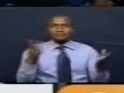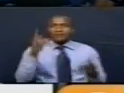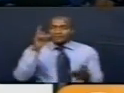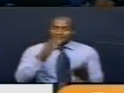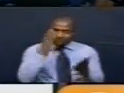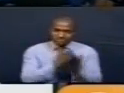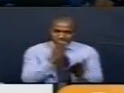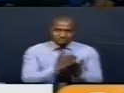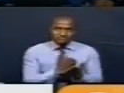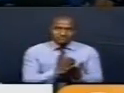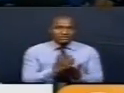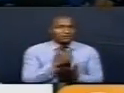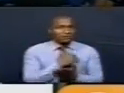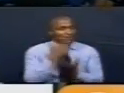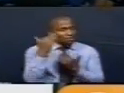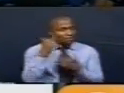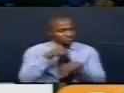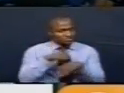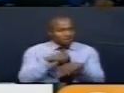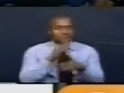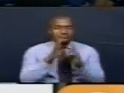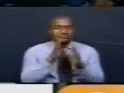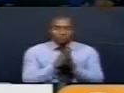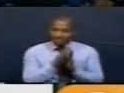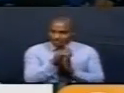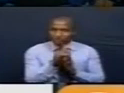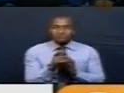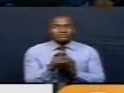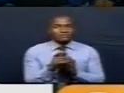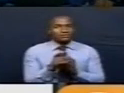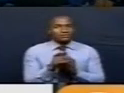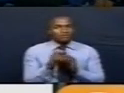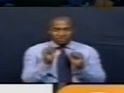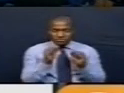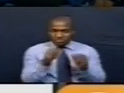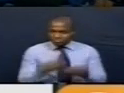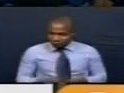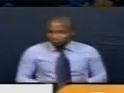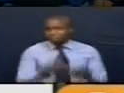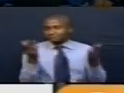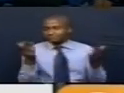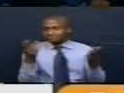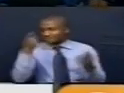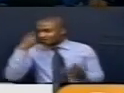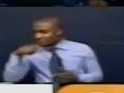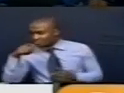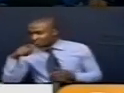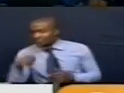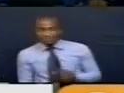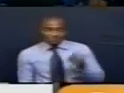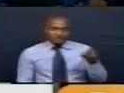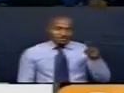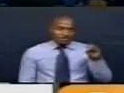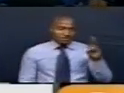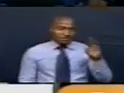I had hoped that by the time I was talking to you, I'd be able to release to you several results, both from Kitui, this side, and the Mwingi side as well. But